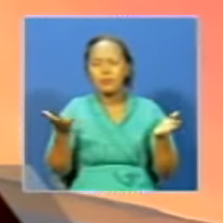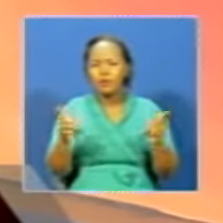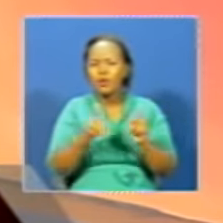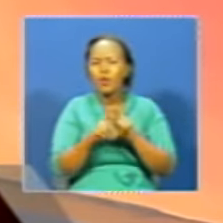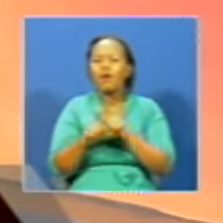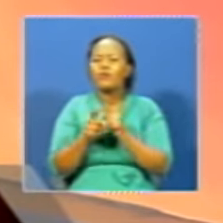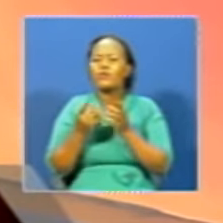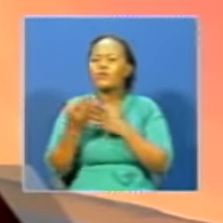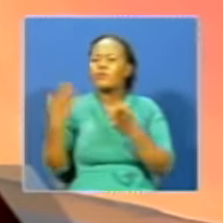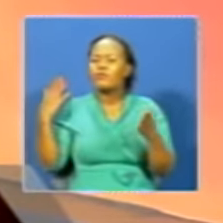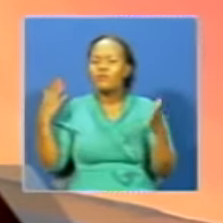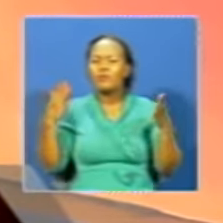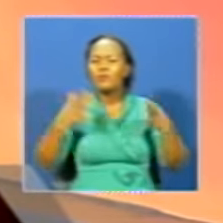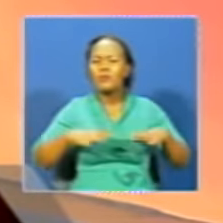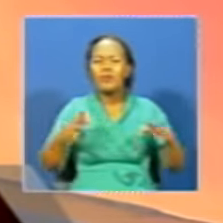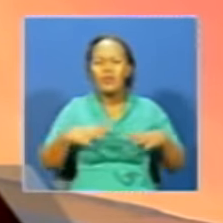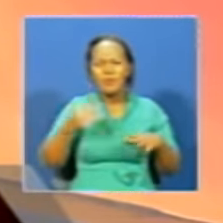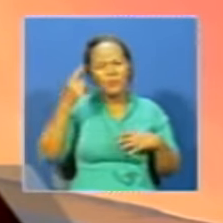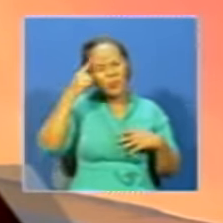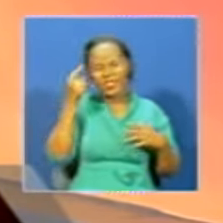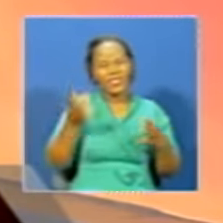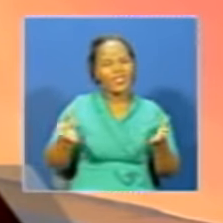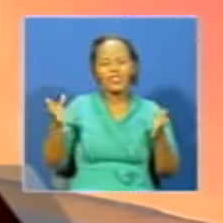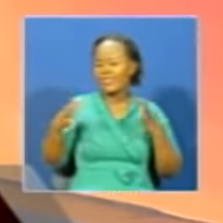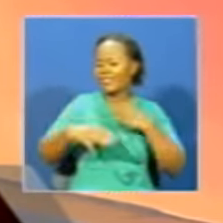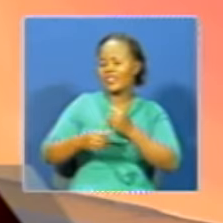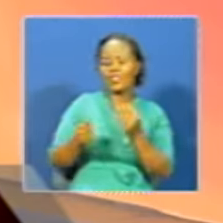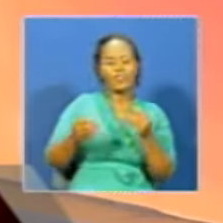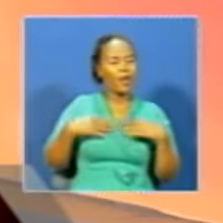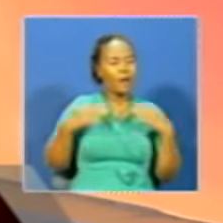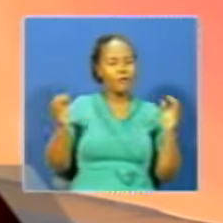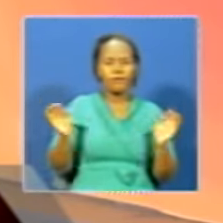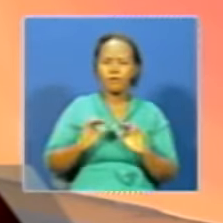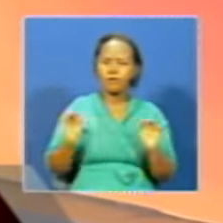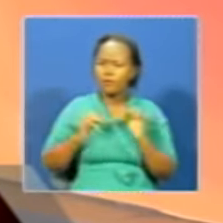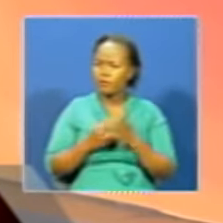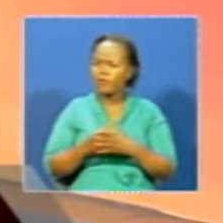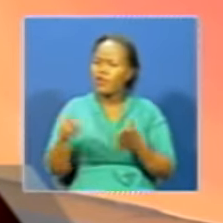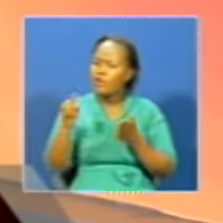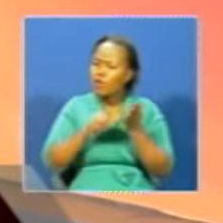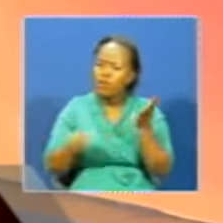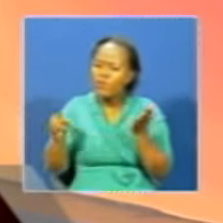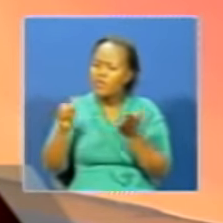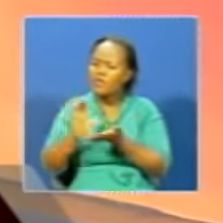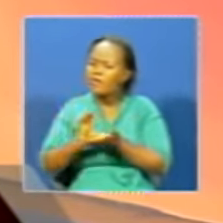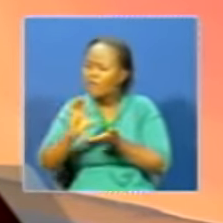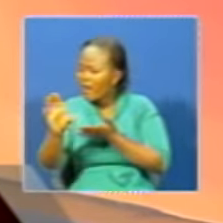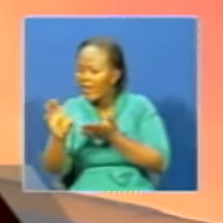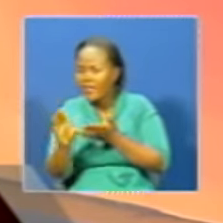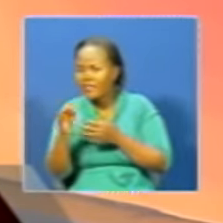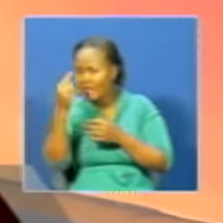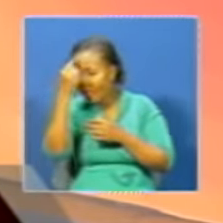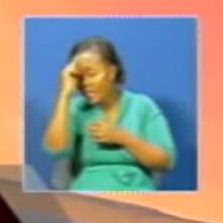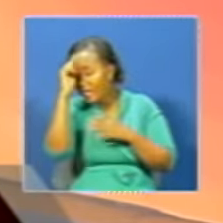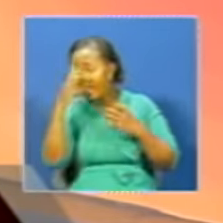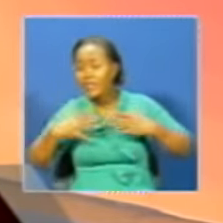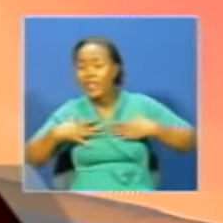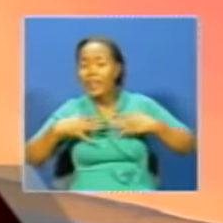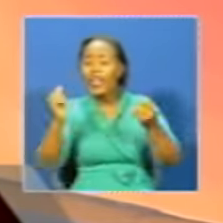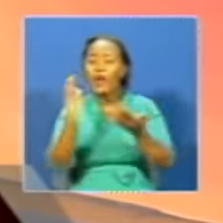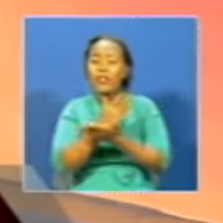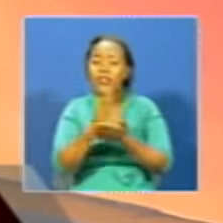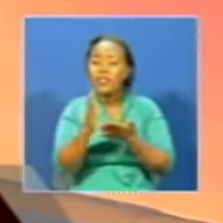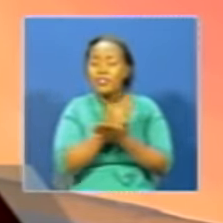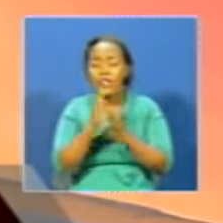feel have lost trust. Are we funding the Indian health sector or the South